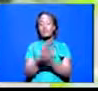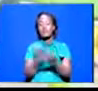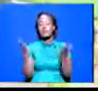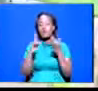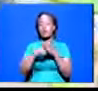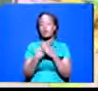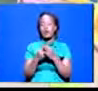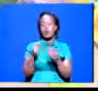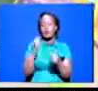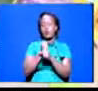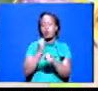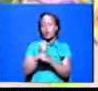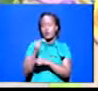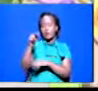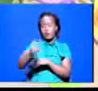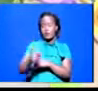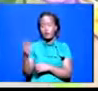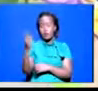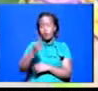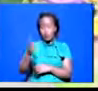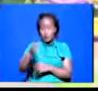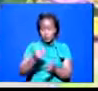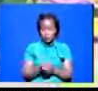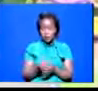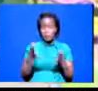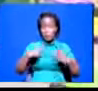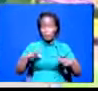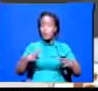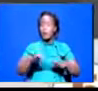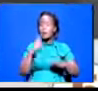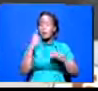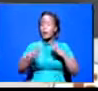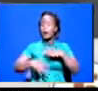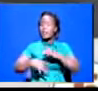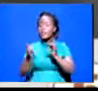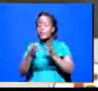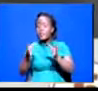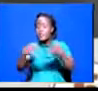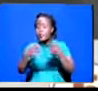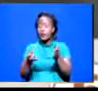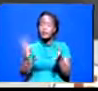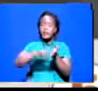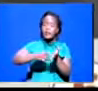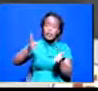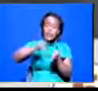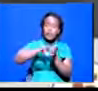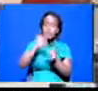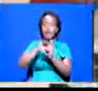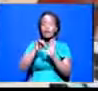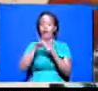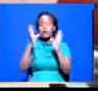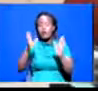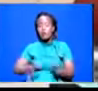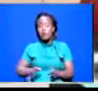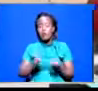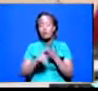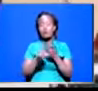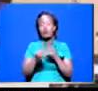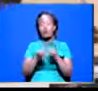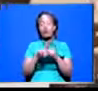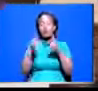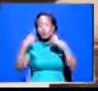Wednesday. Those interested to supply ballot papers, register of voters, statutory election and result declaration